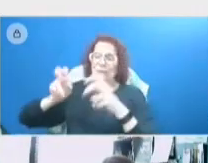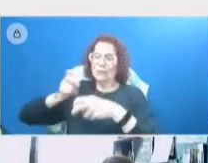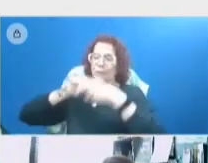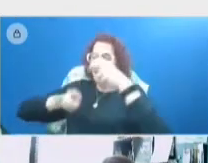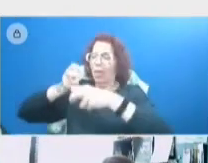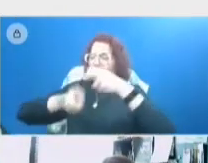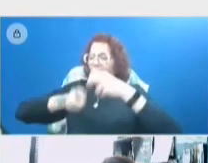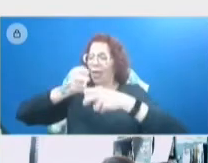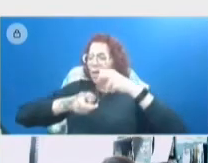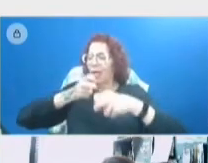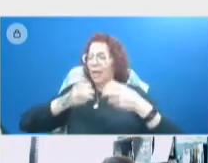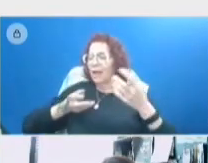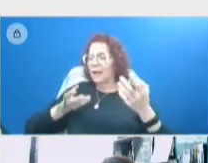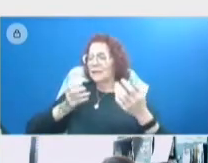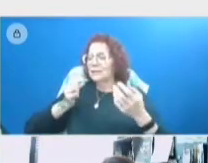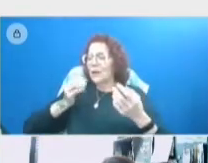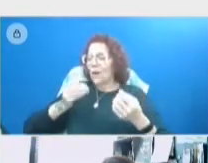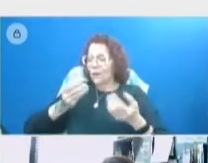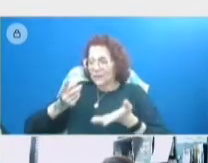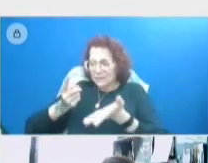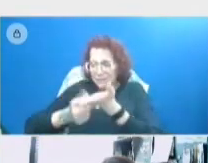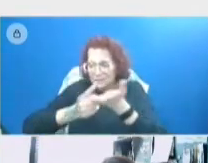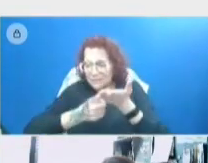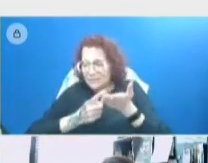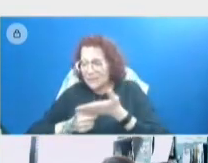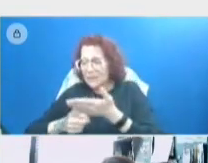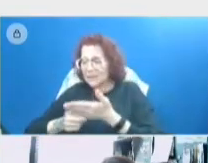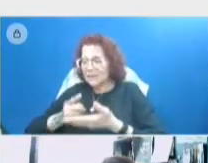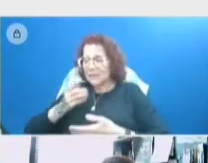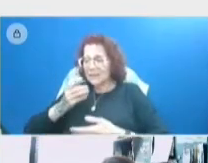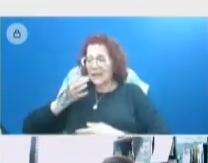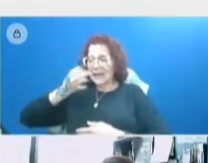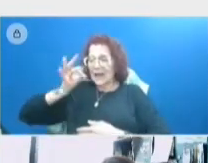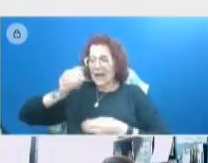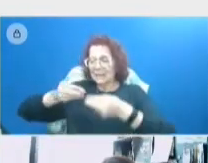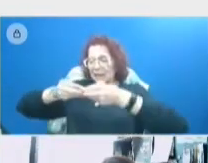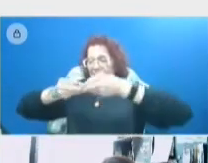the 19 items that are? Yeah, Doug,